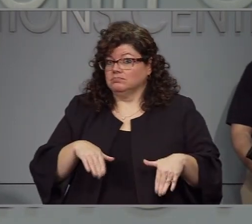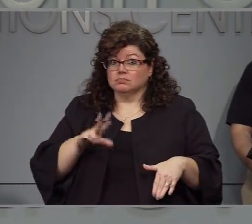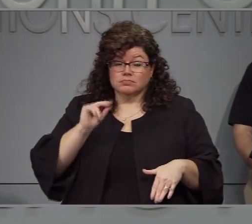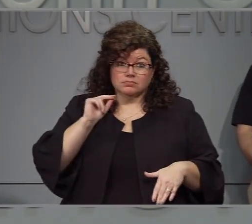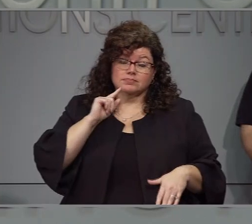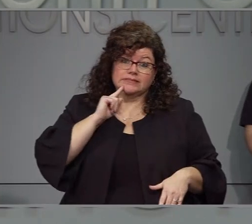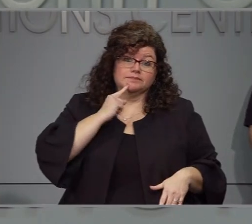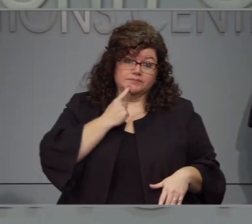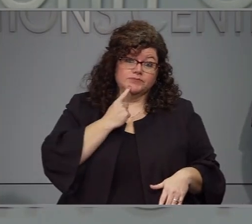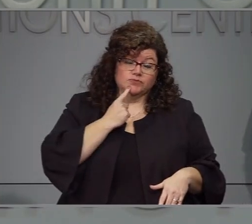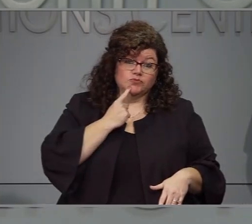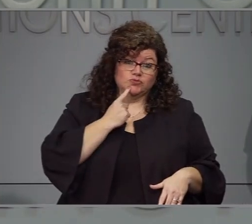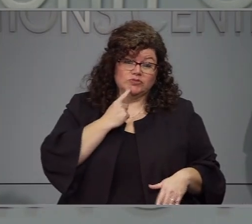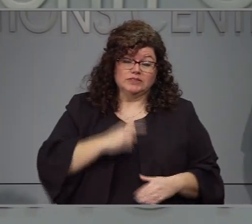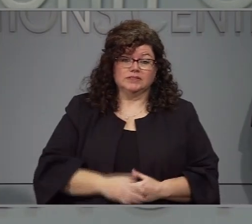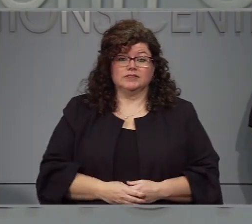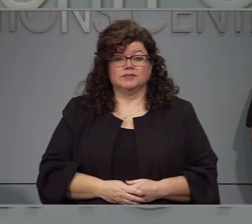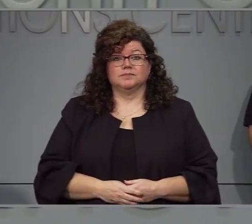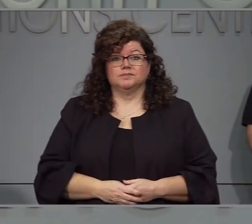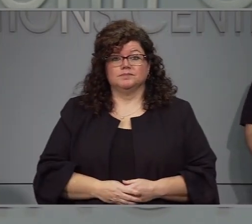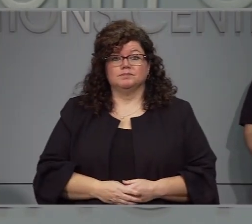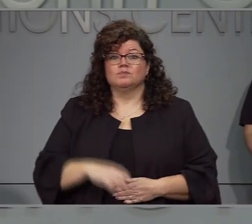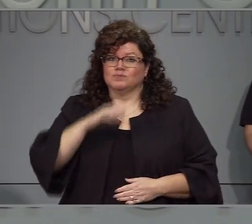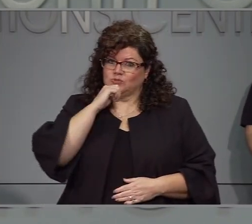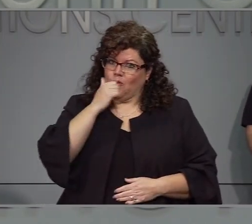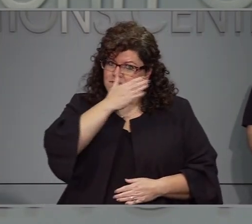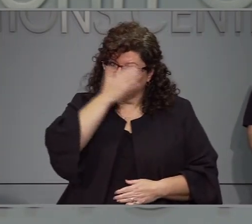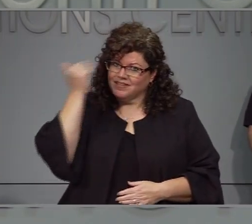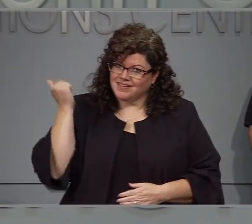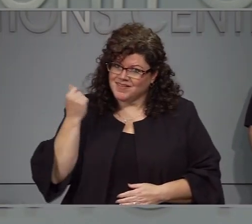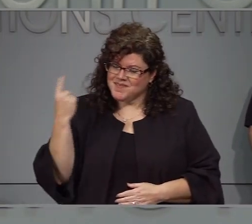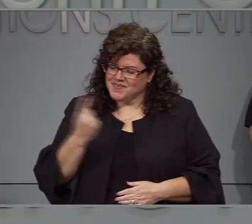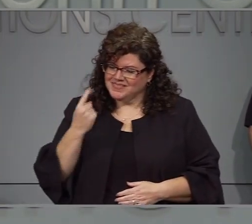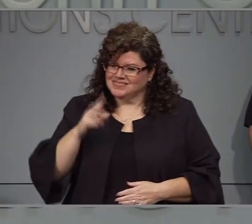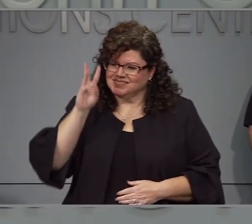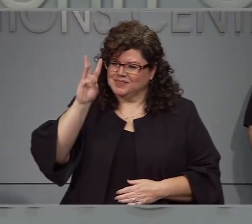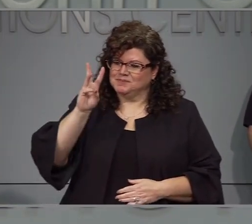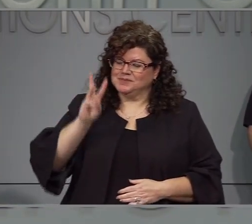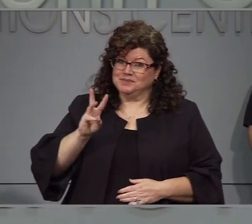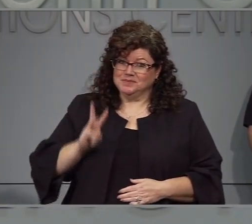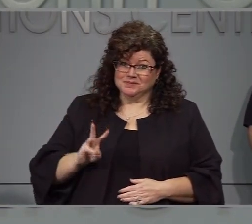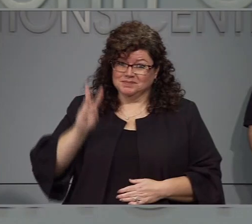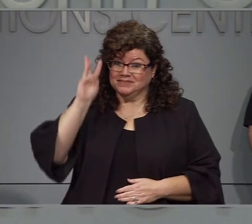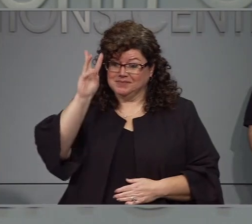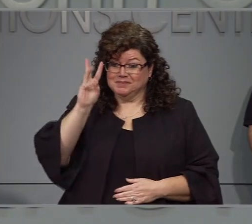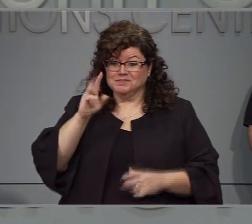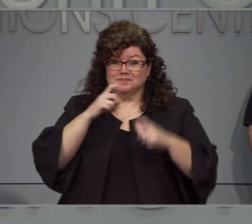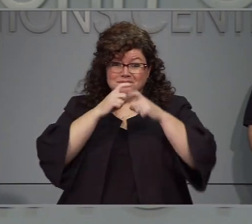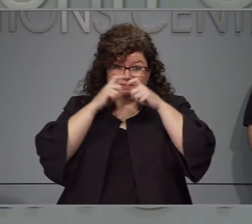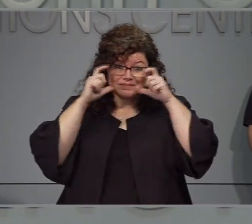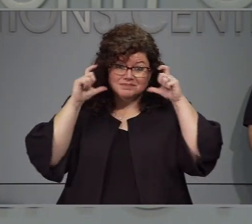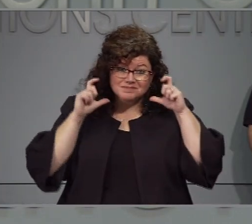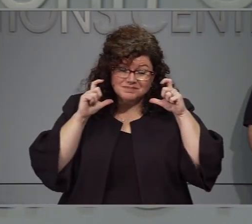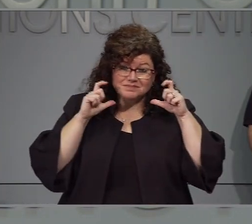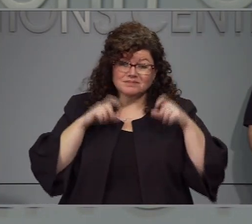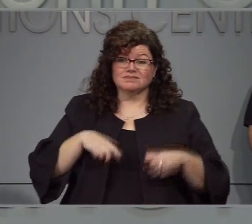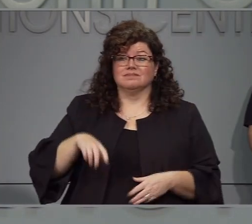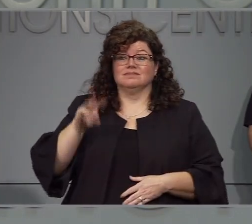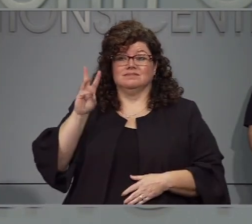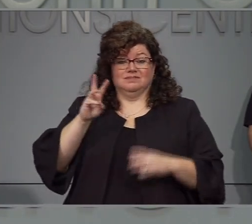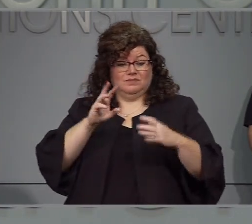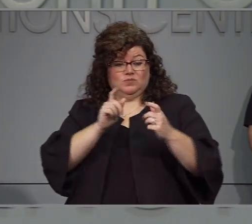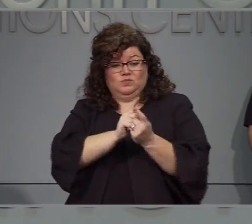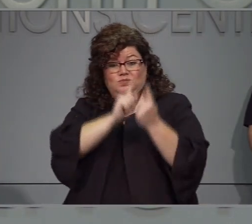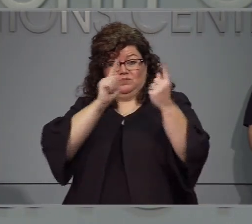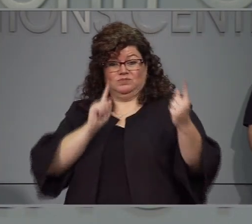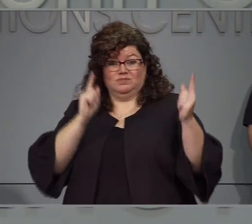this event. And don't forget to observe the 3 W's. Wear a face covering, wait 6 feet apart, and wash your hands